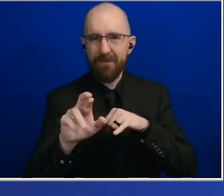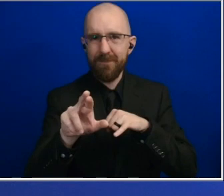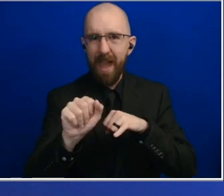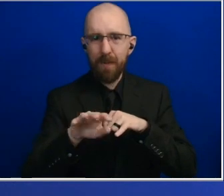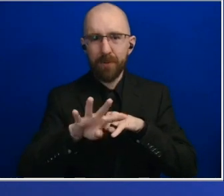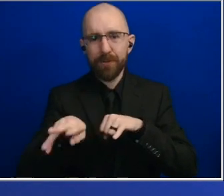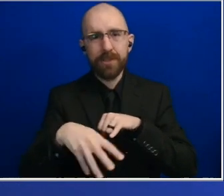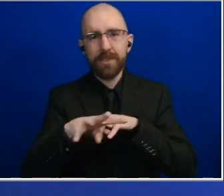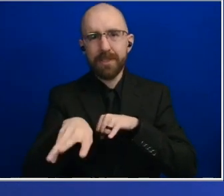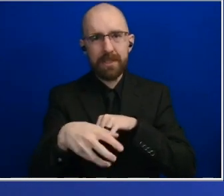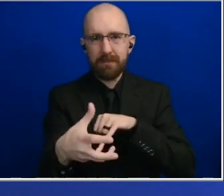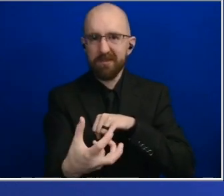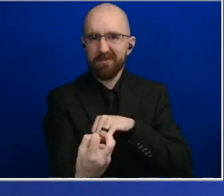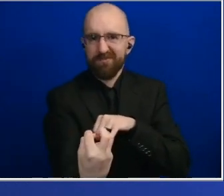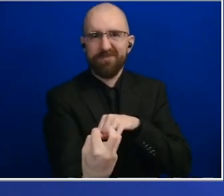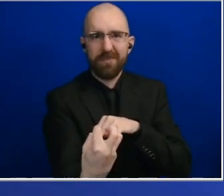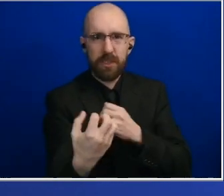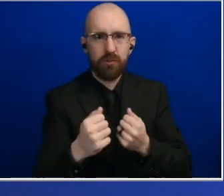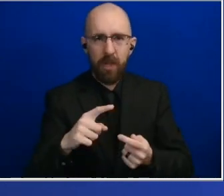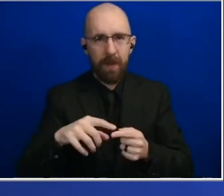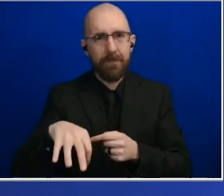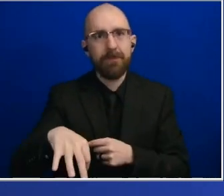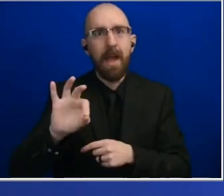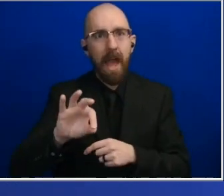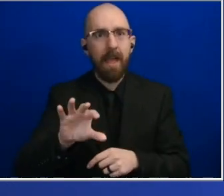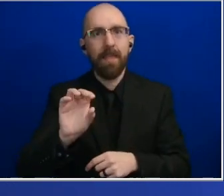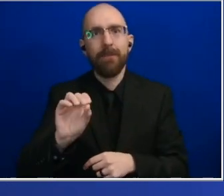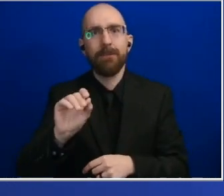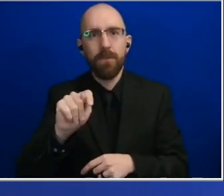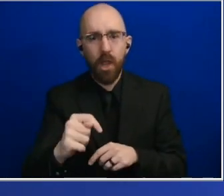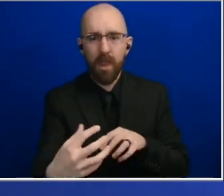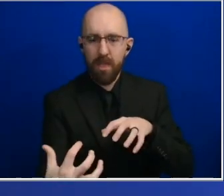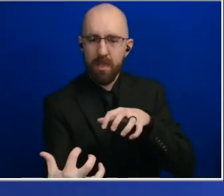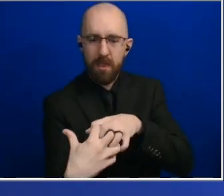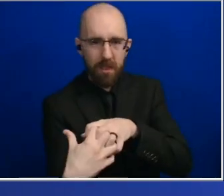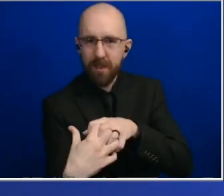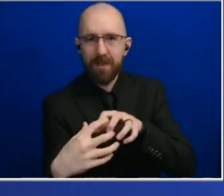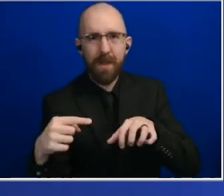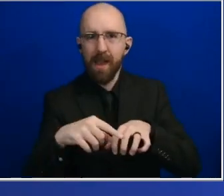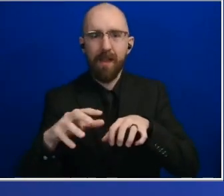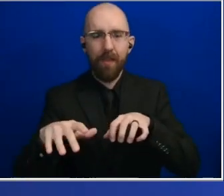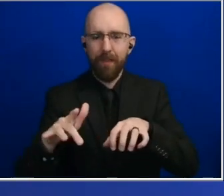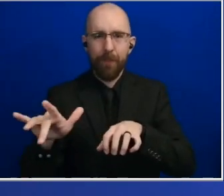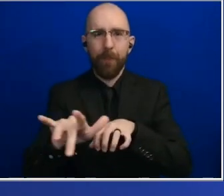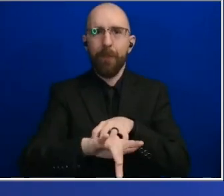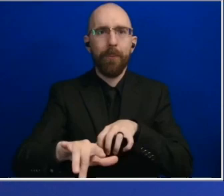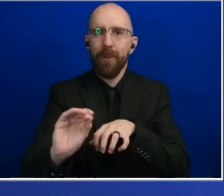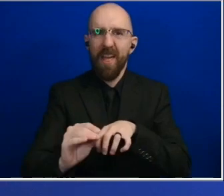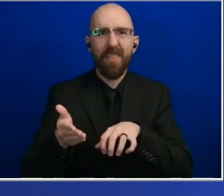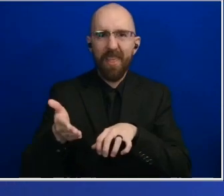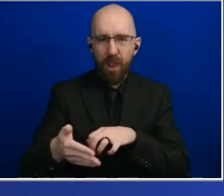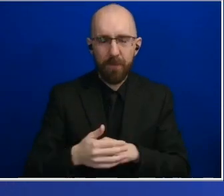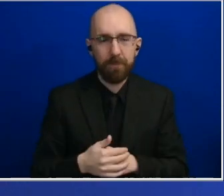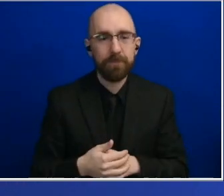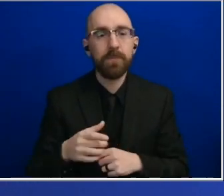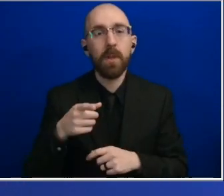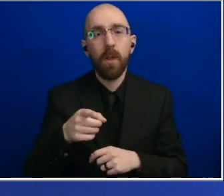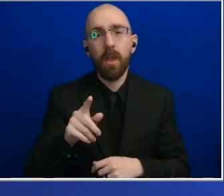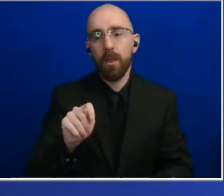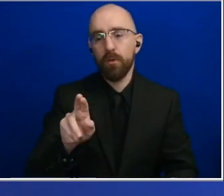trying to find JD's foot again. But what we do is then transect the nerve higher